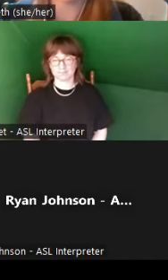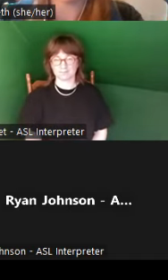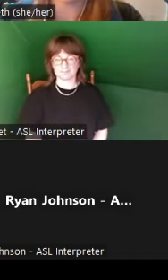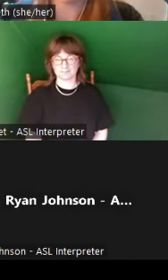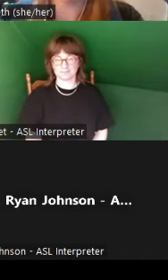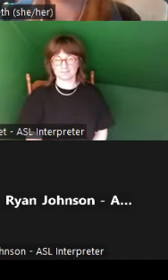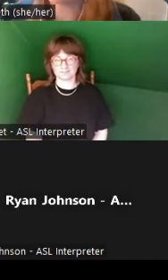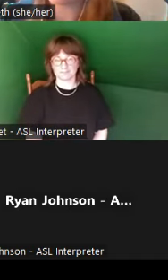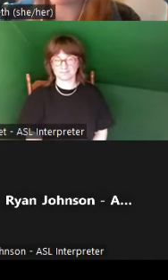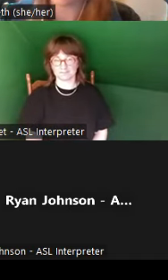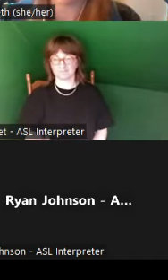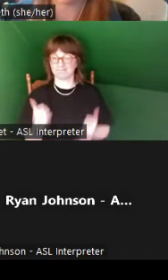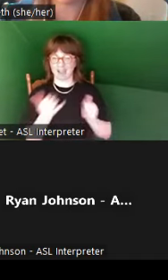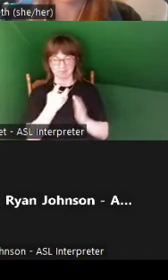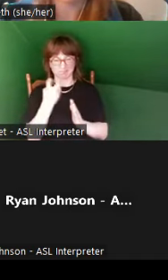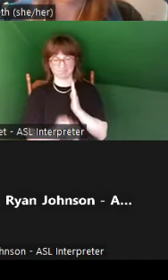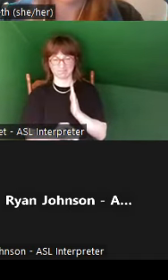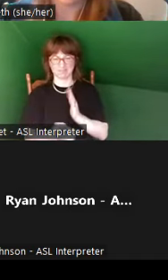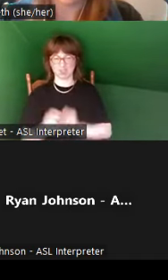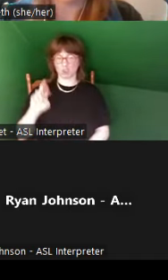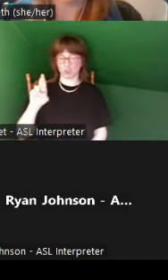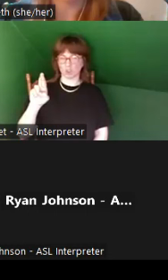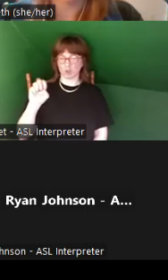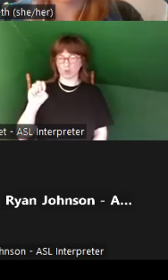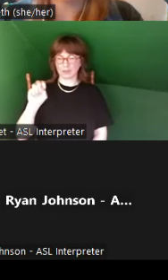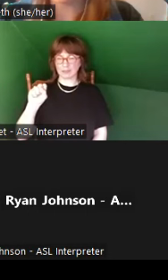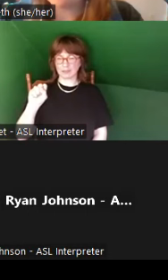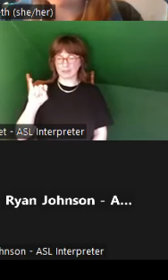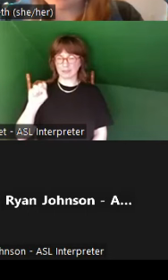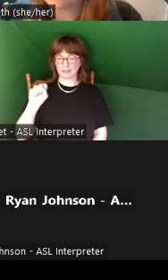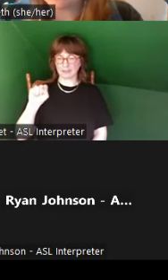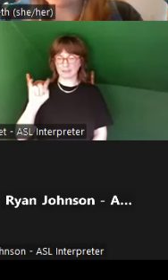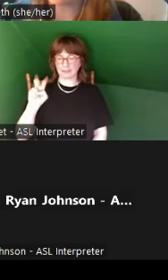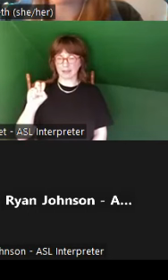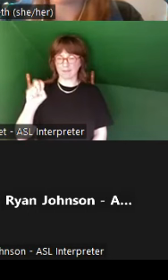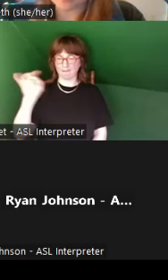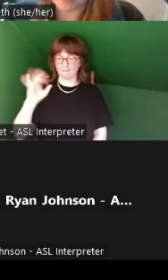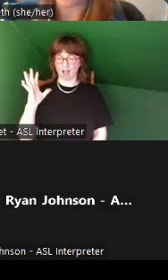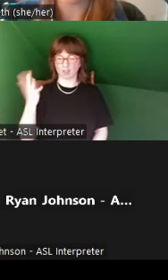Let's get into it, shall we? What's resistive violence?